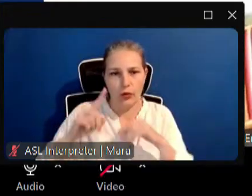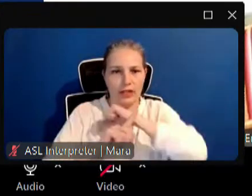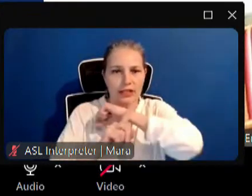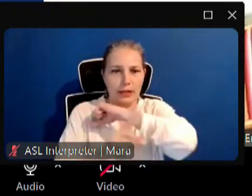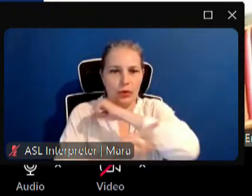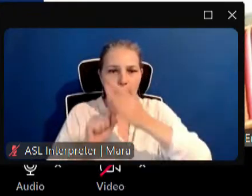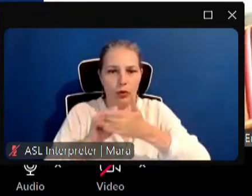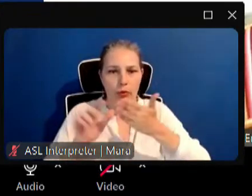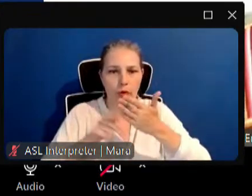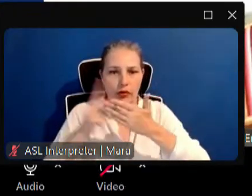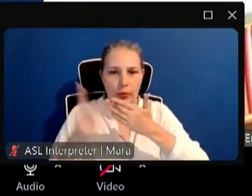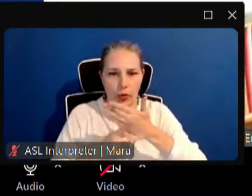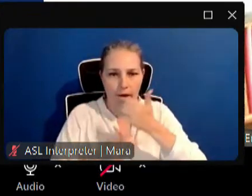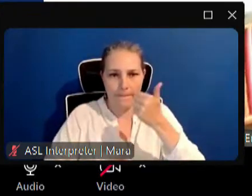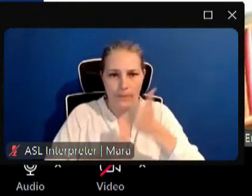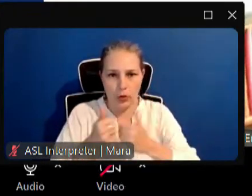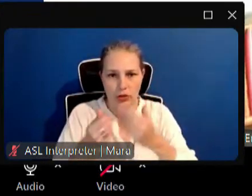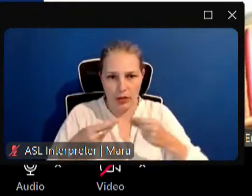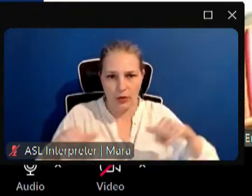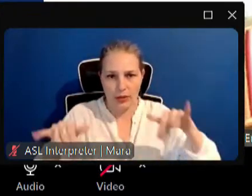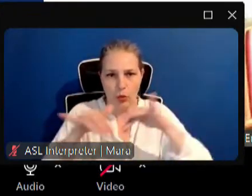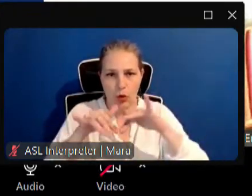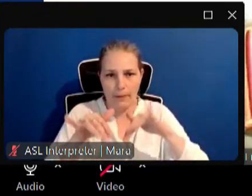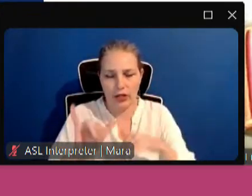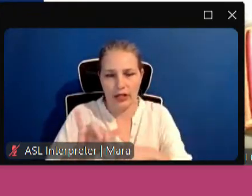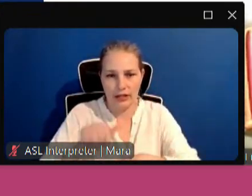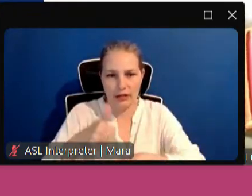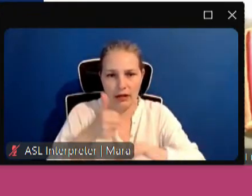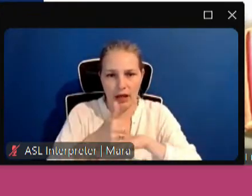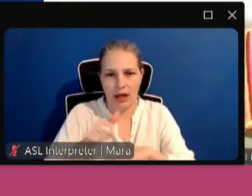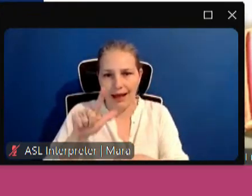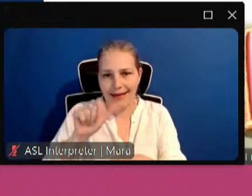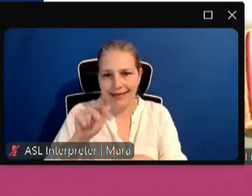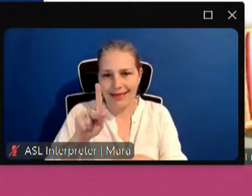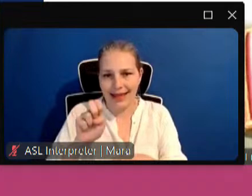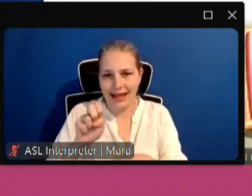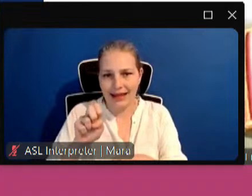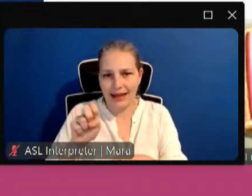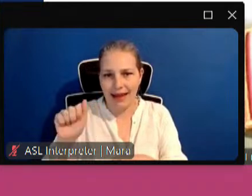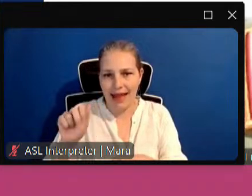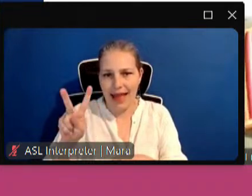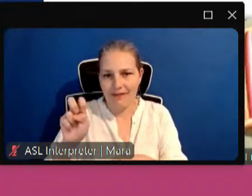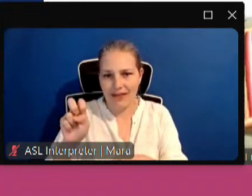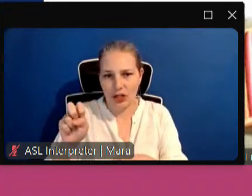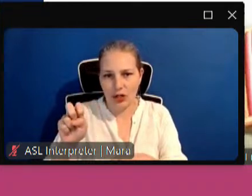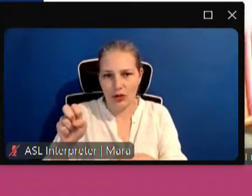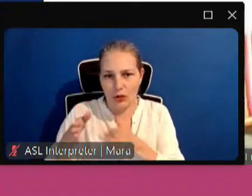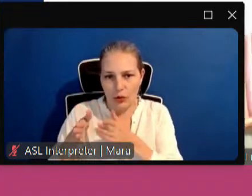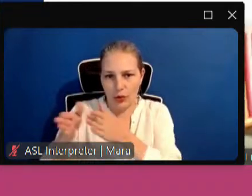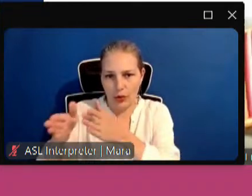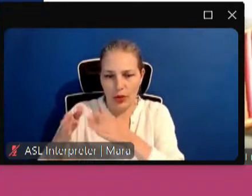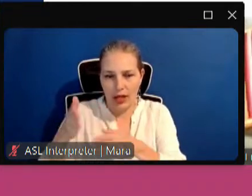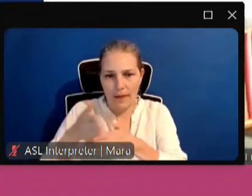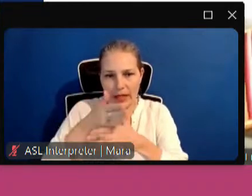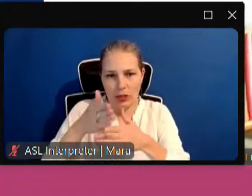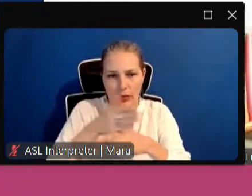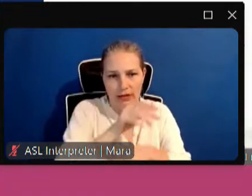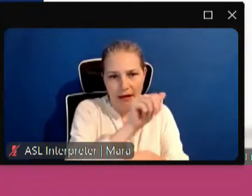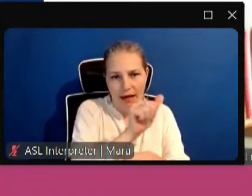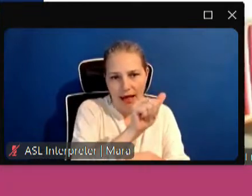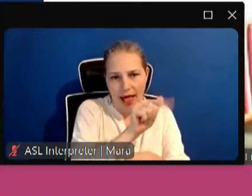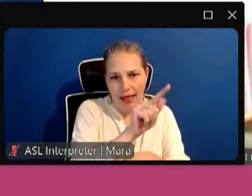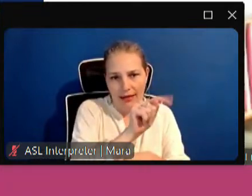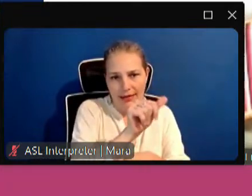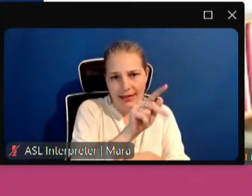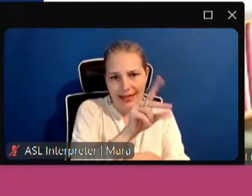The majority of these properties are located on Lake Avenue, and that's really between Altadena Avenue and Woodbury